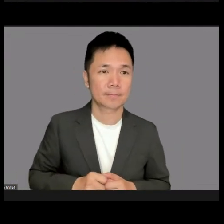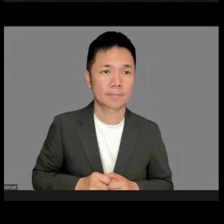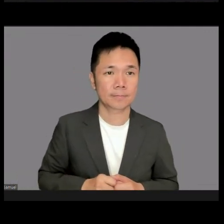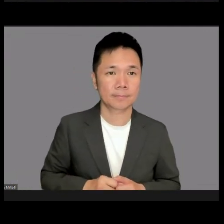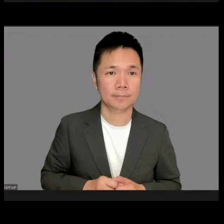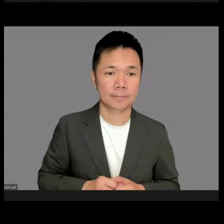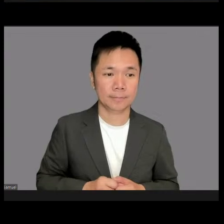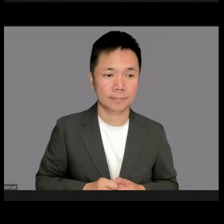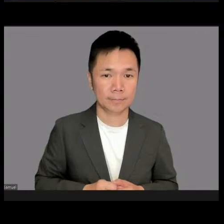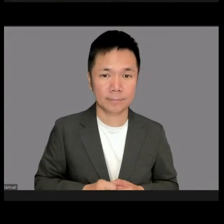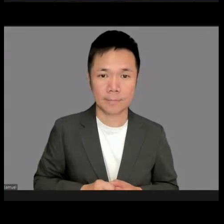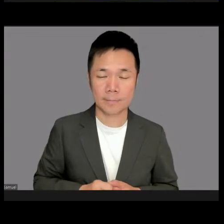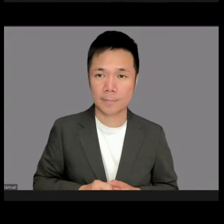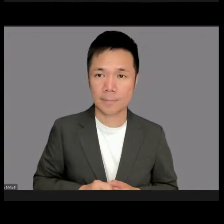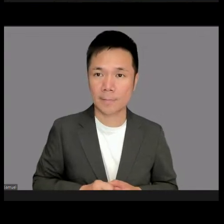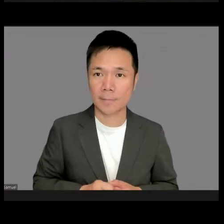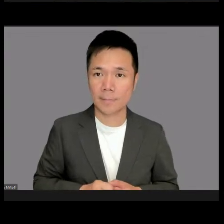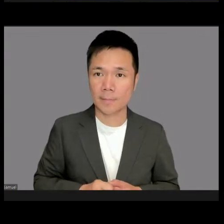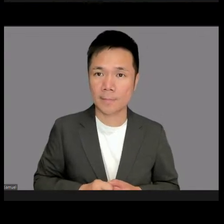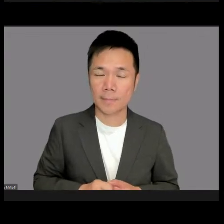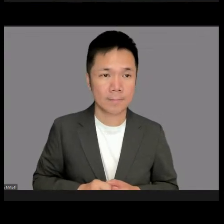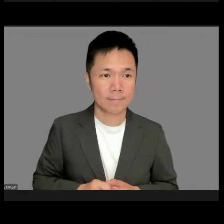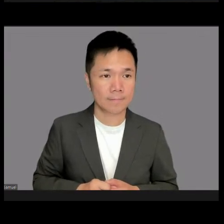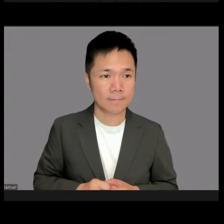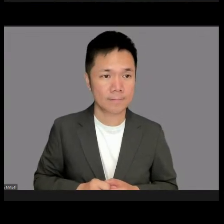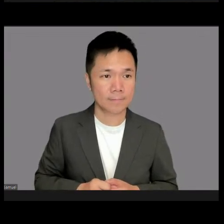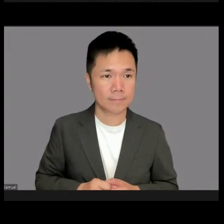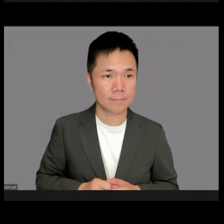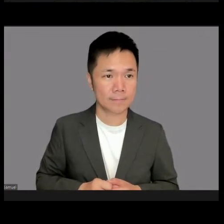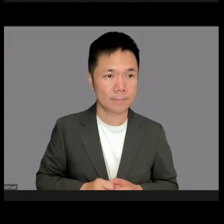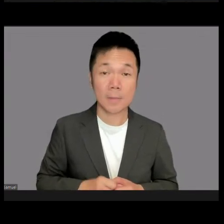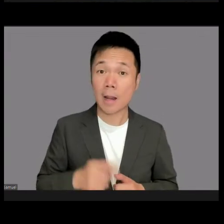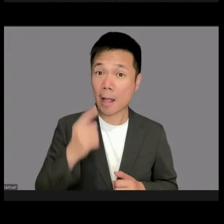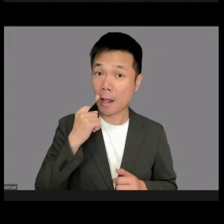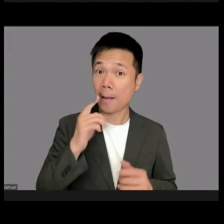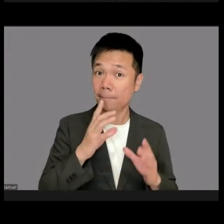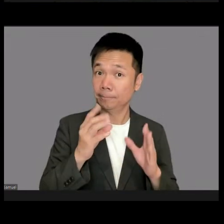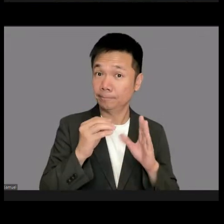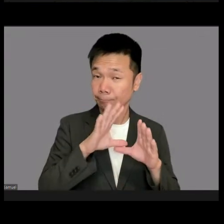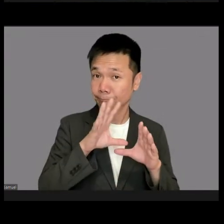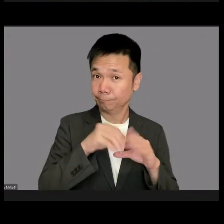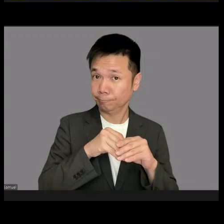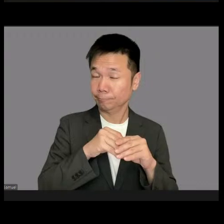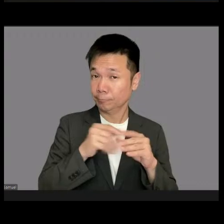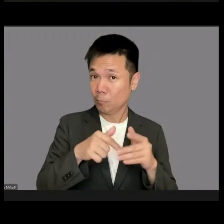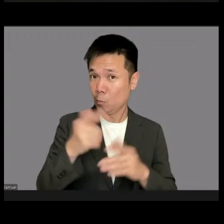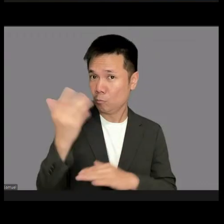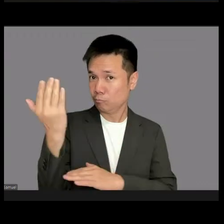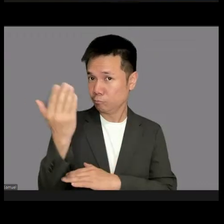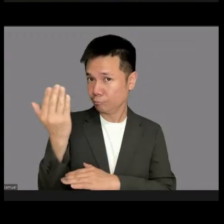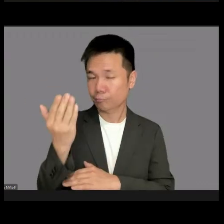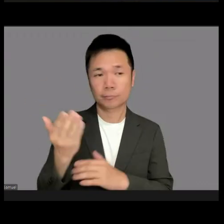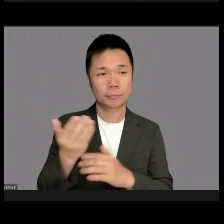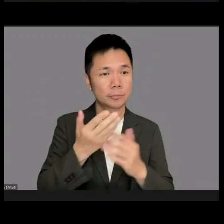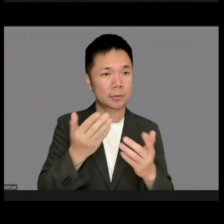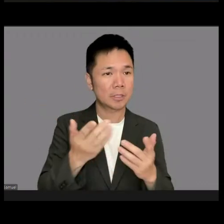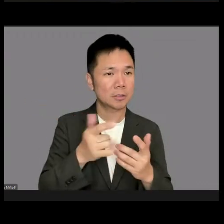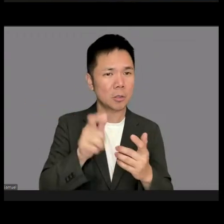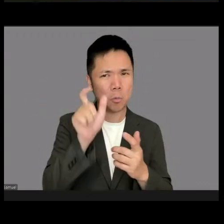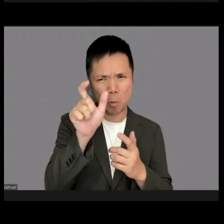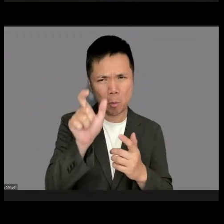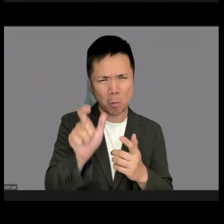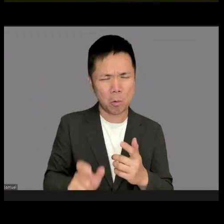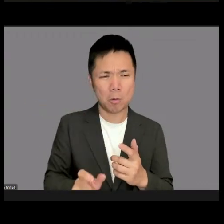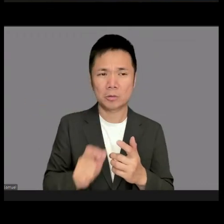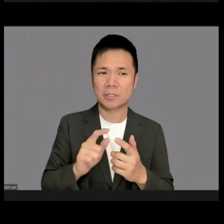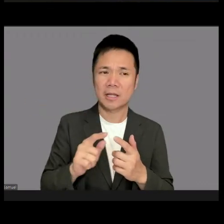This is something where I just kept one slide for this for the reason for there's a lot of buzzwords, and artificial